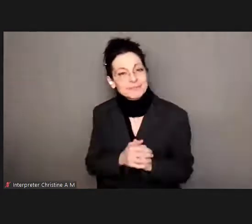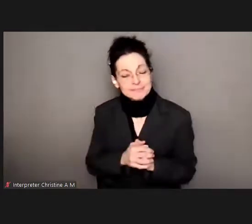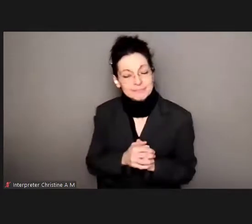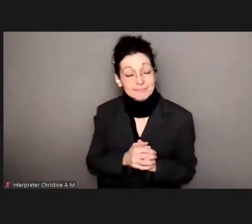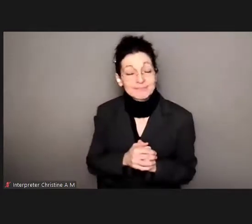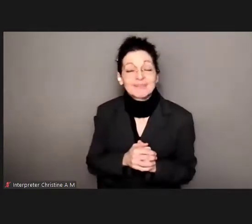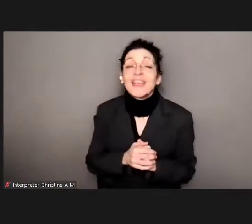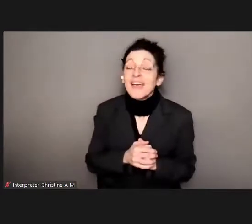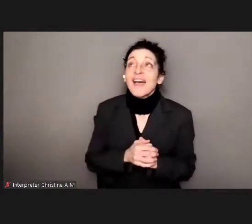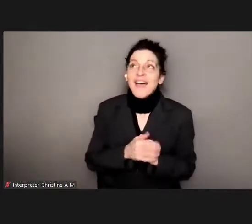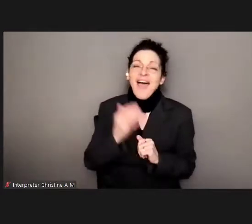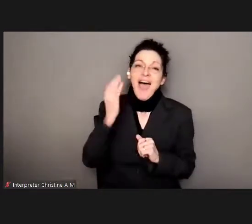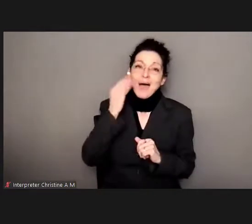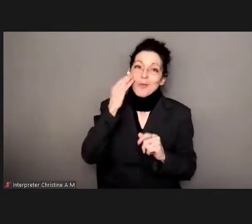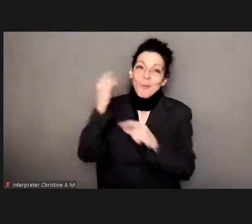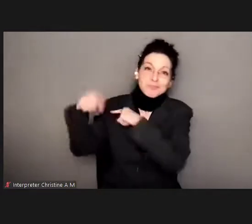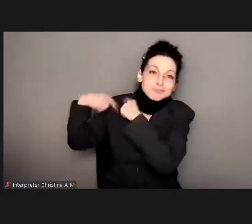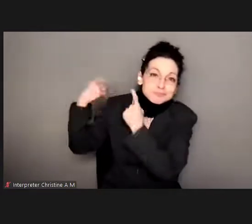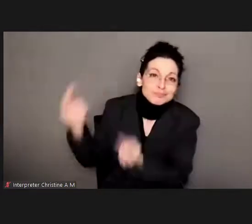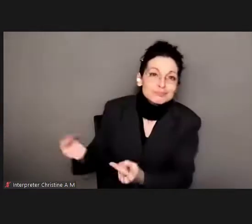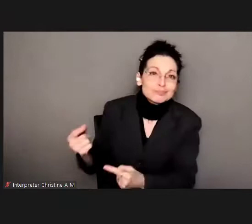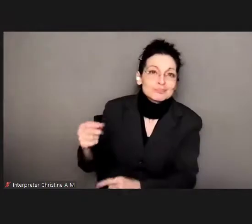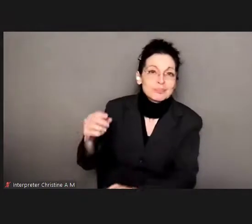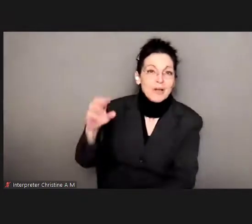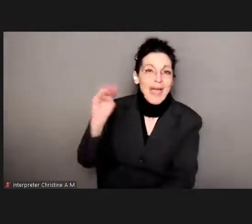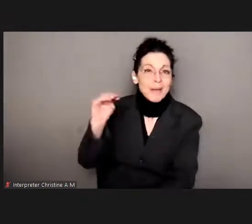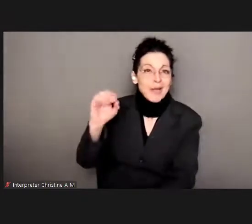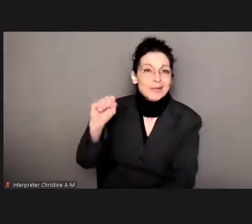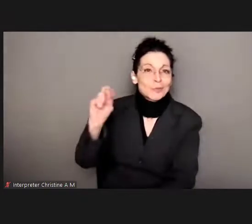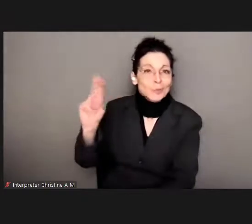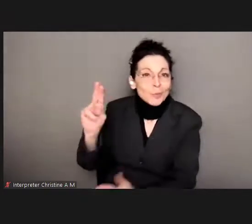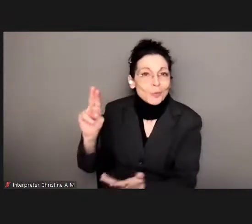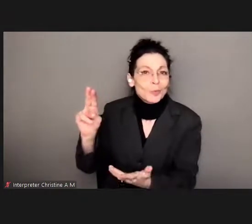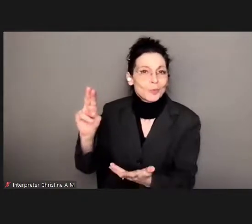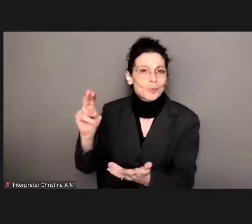about documenting what it does, and I really hope you all are just like